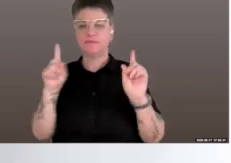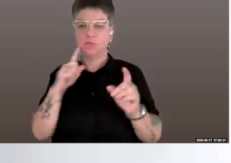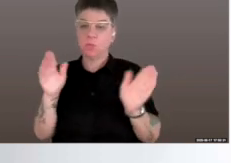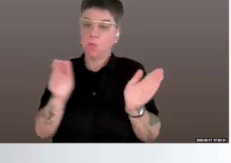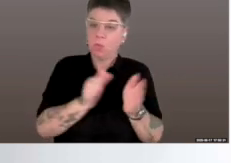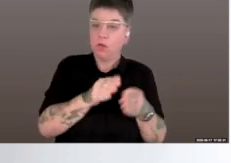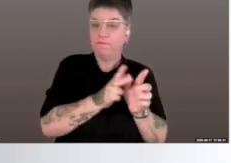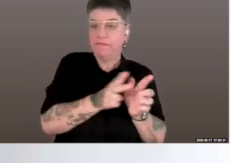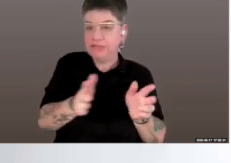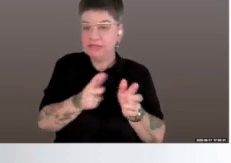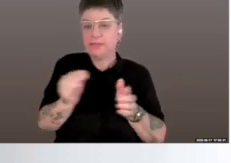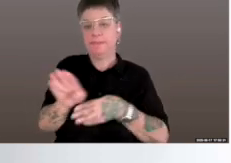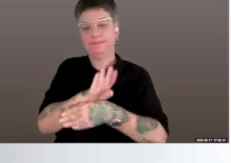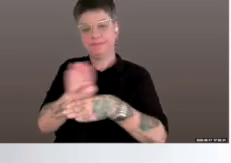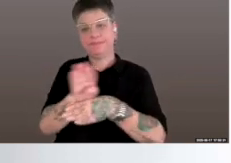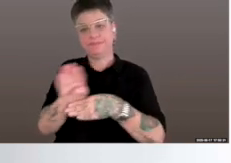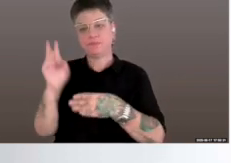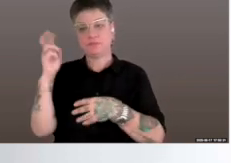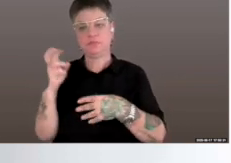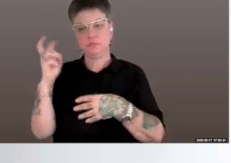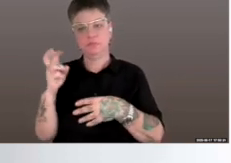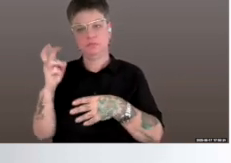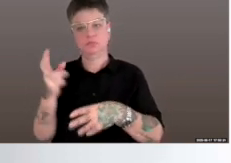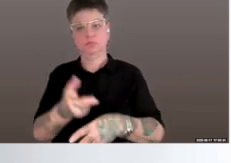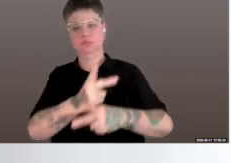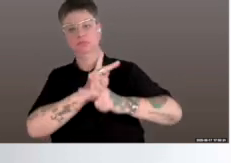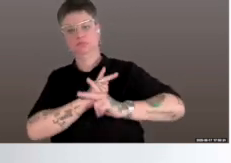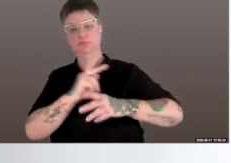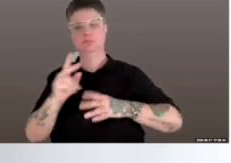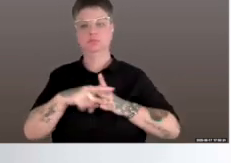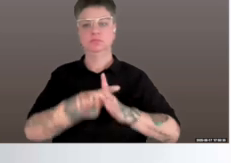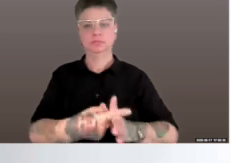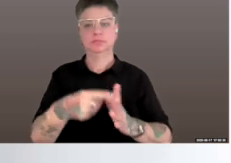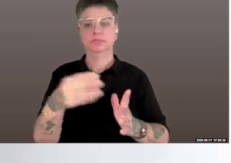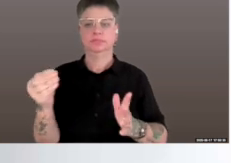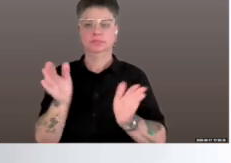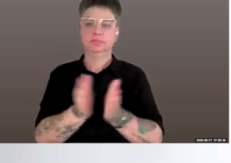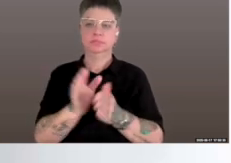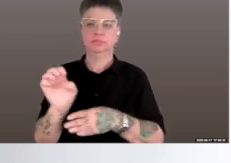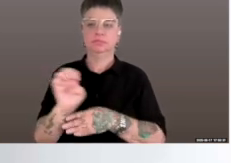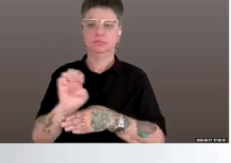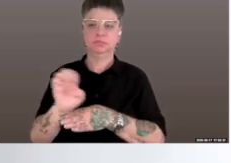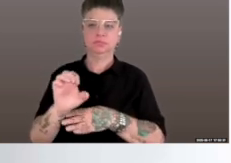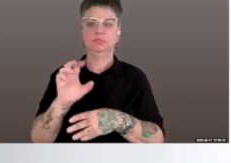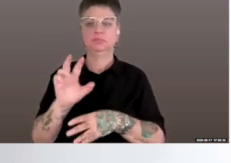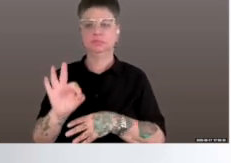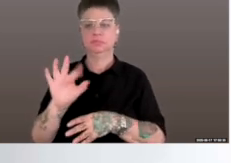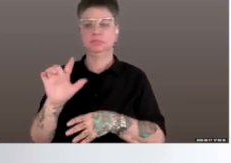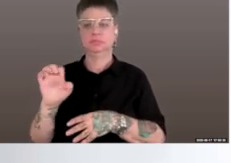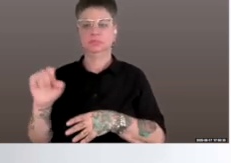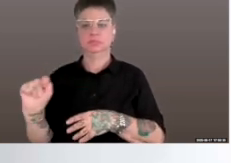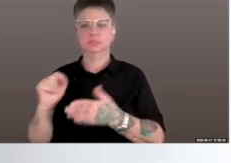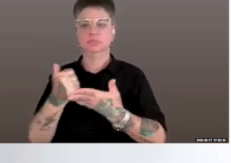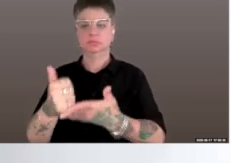their losses. With these funds available, lenders are better equipped to lend to businesses that need more assistance and